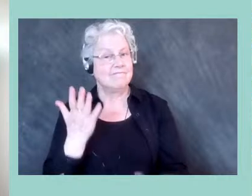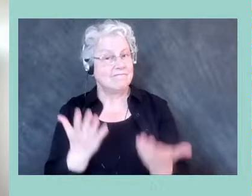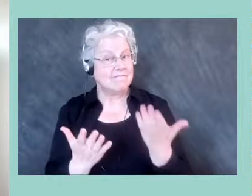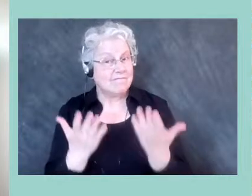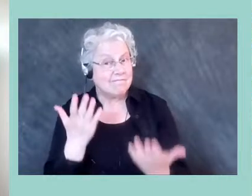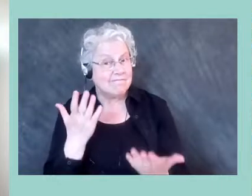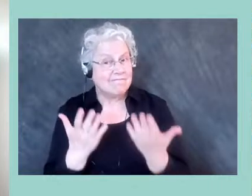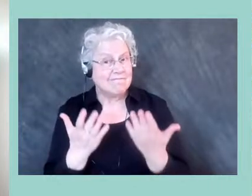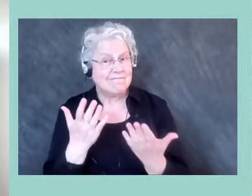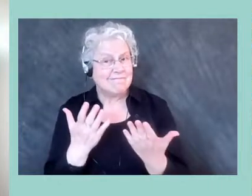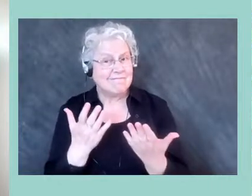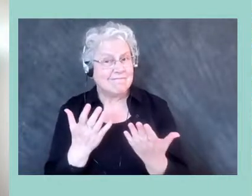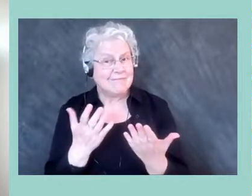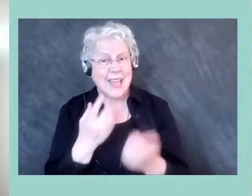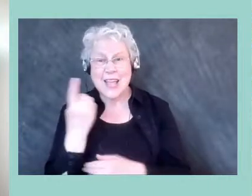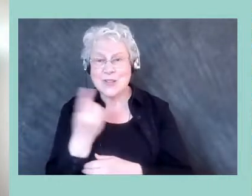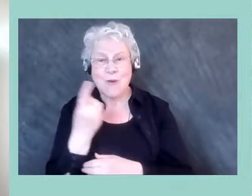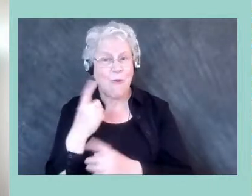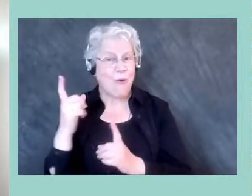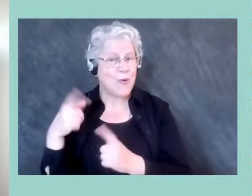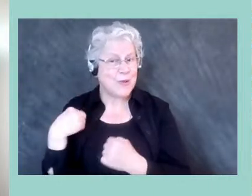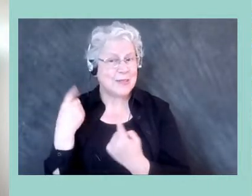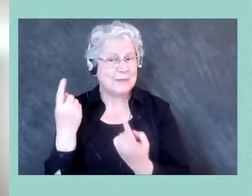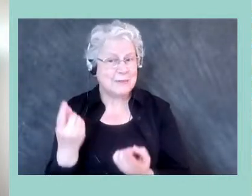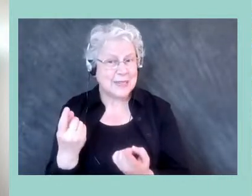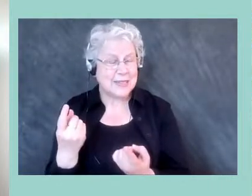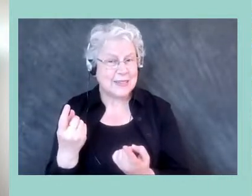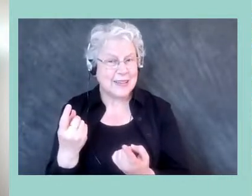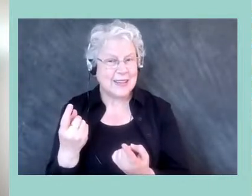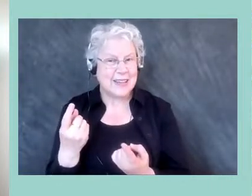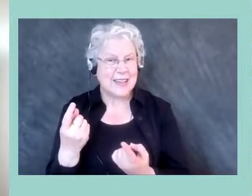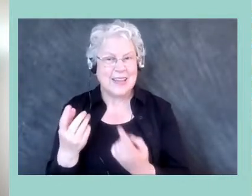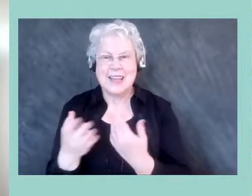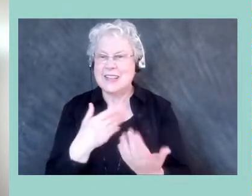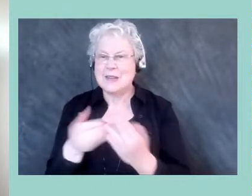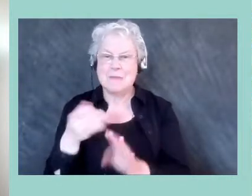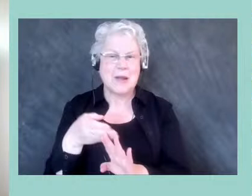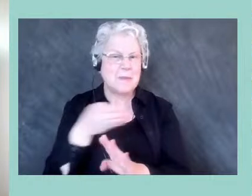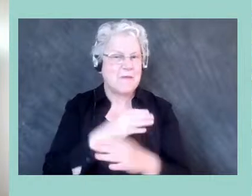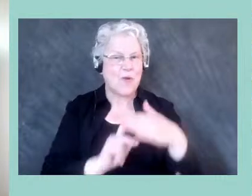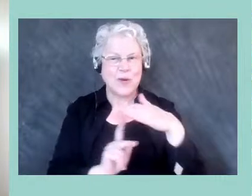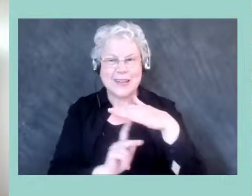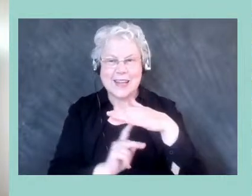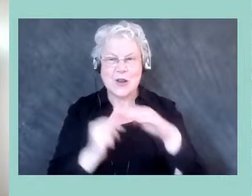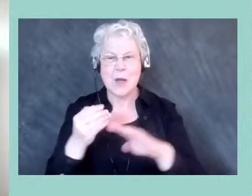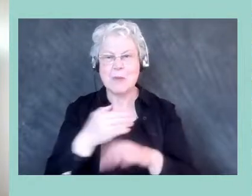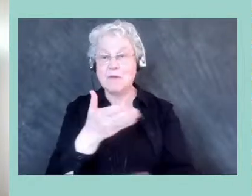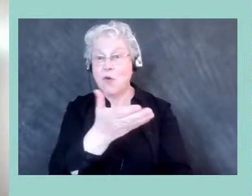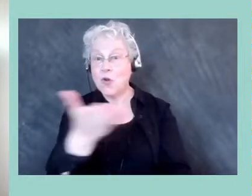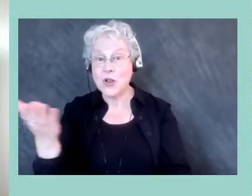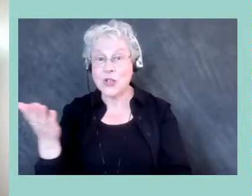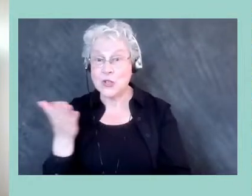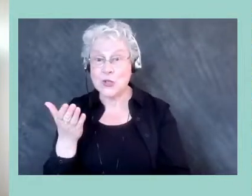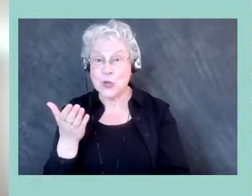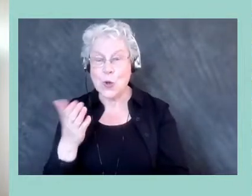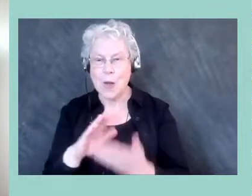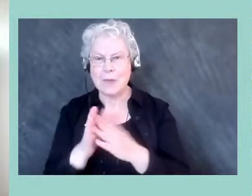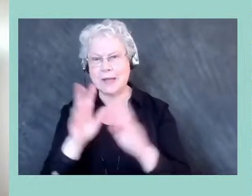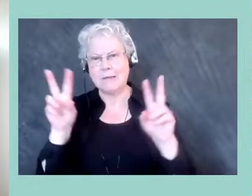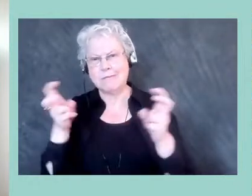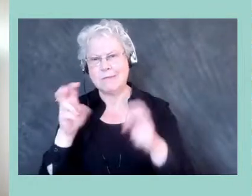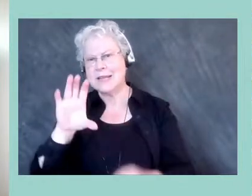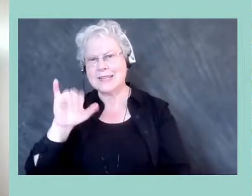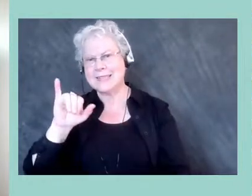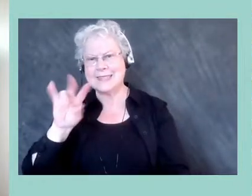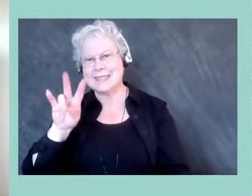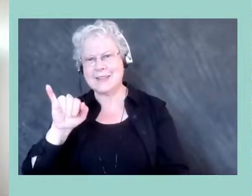Perhaps it has always been, even before kindergarten, before you became civilized.